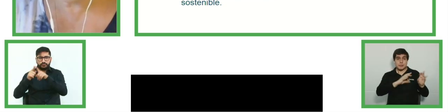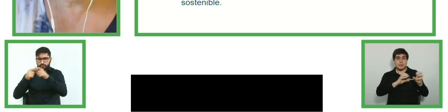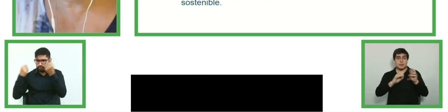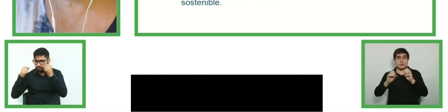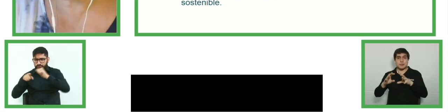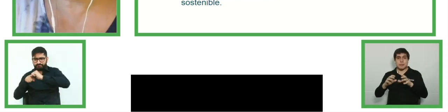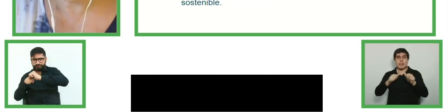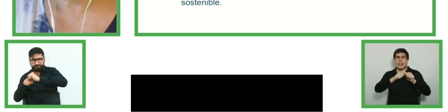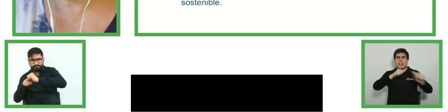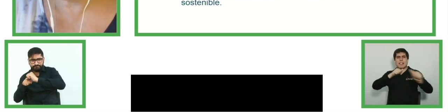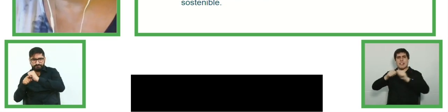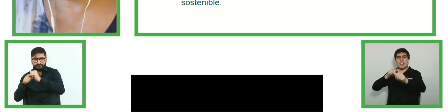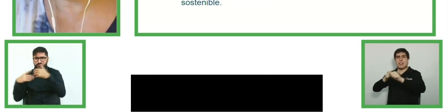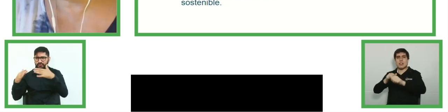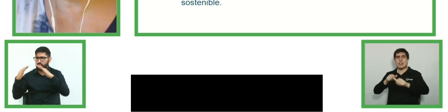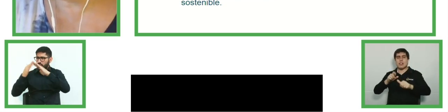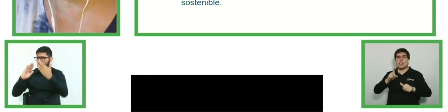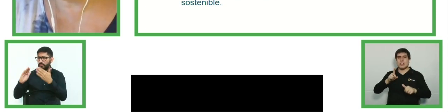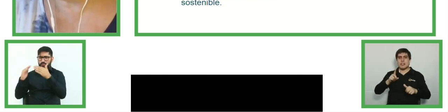distance education,